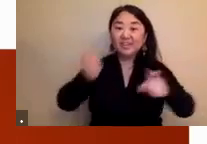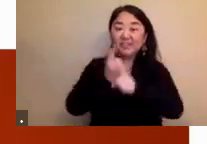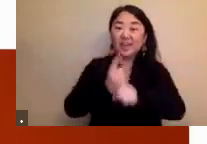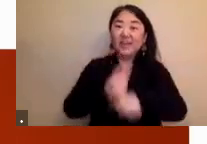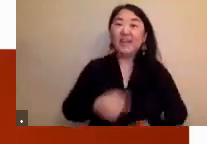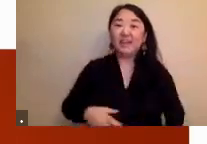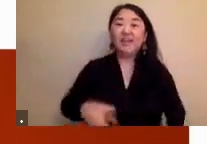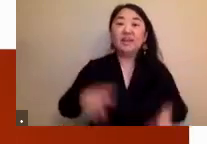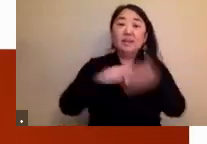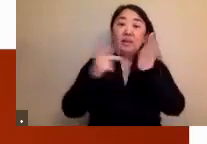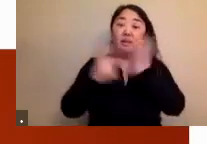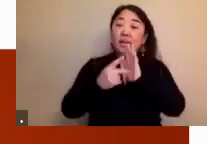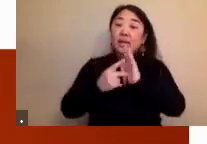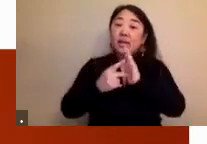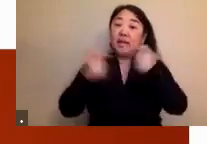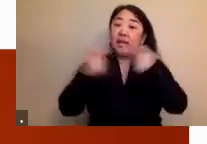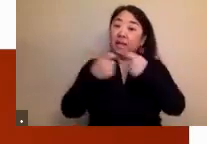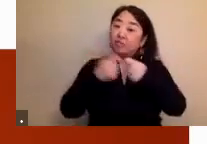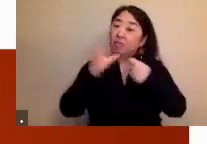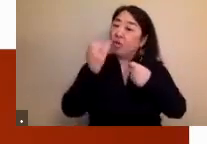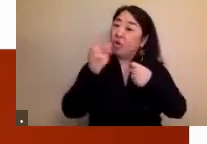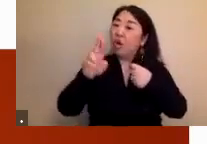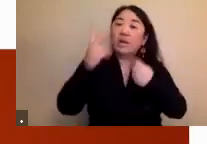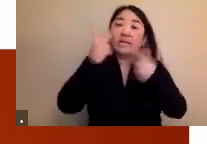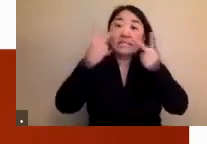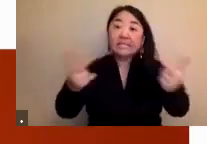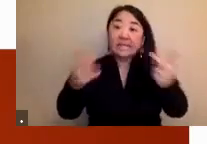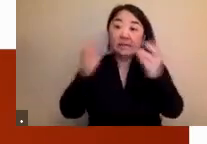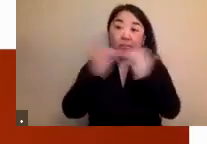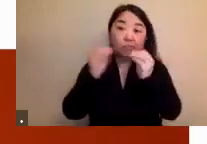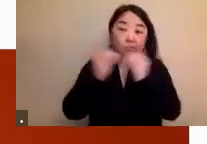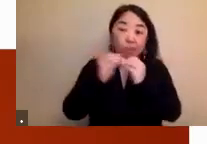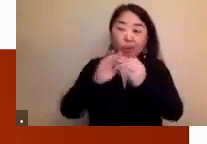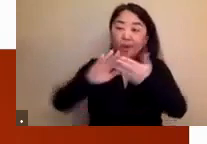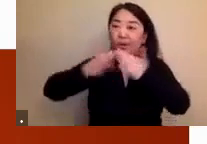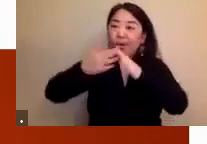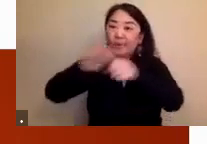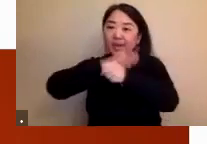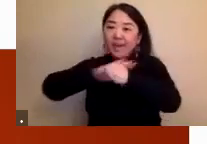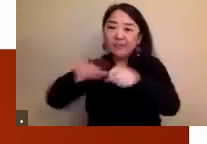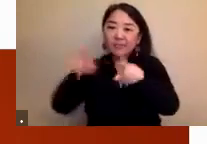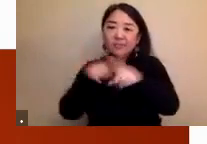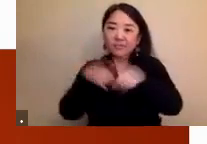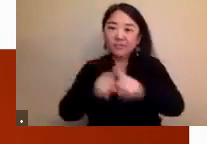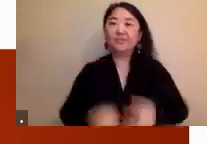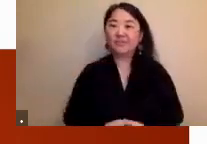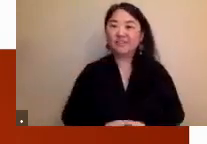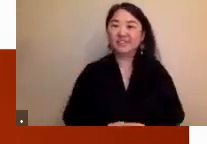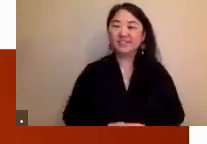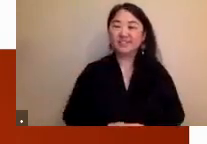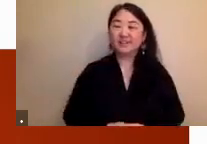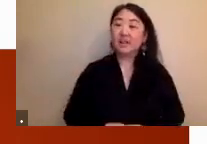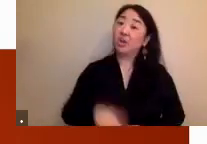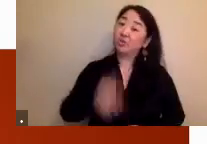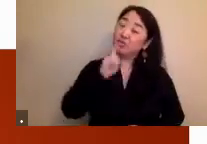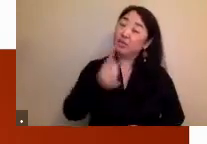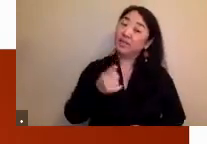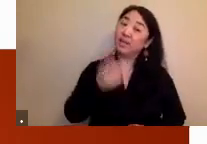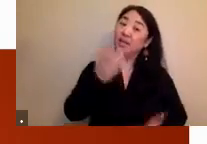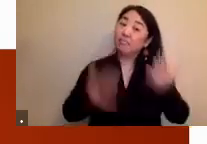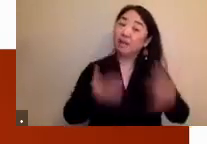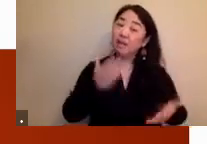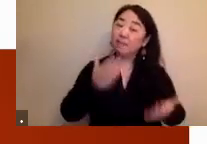And so those, you're beginning to see those in more urban areas as well. Again, it may be